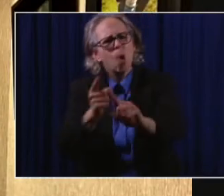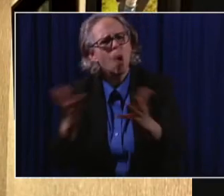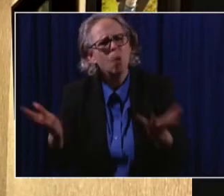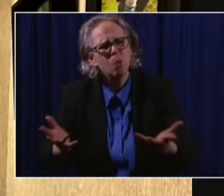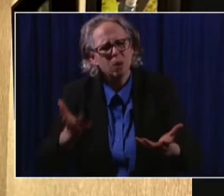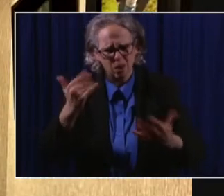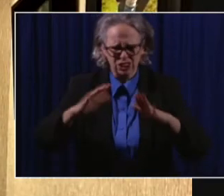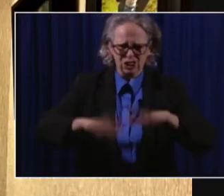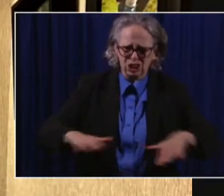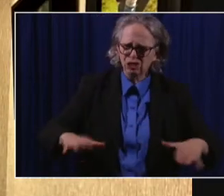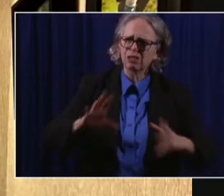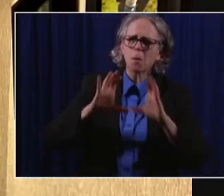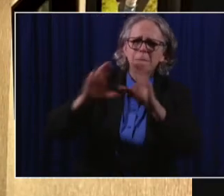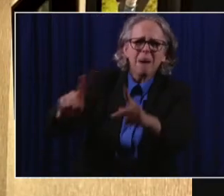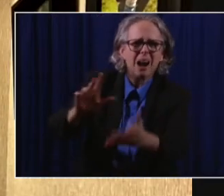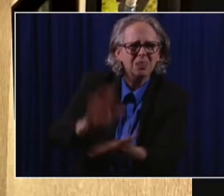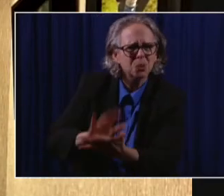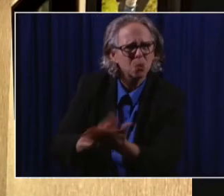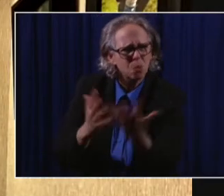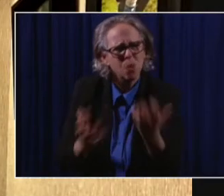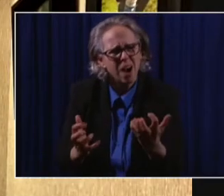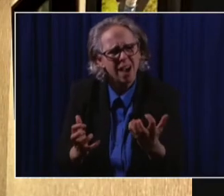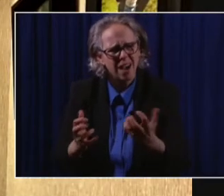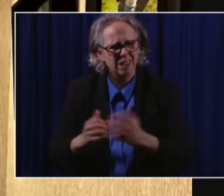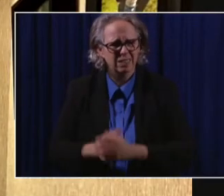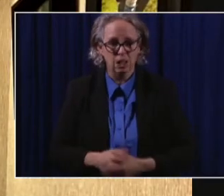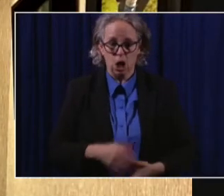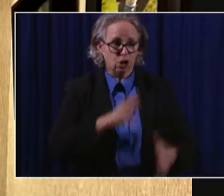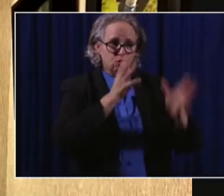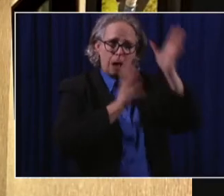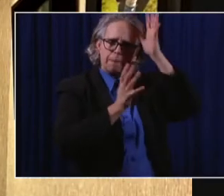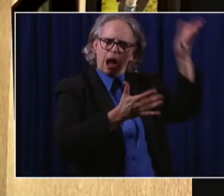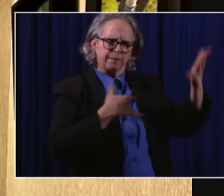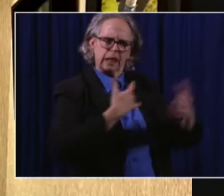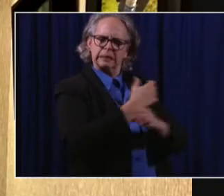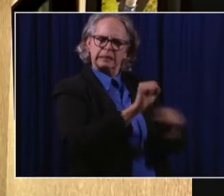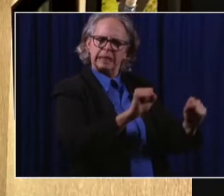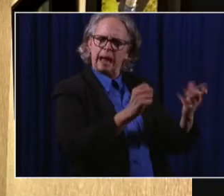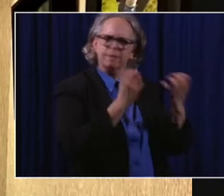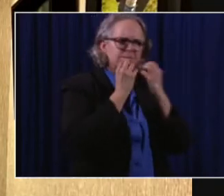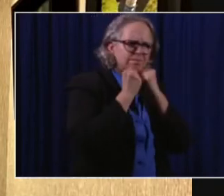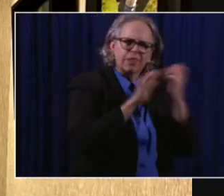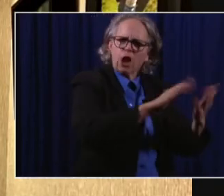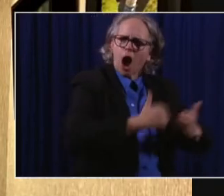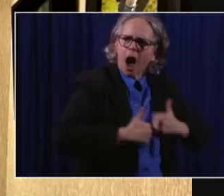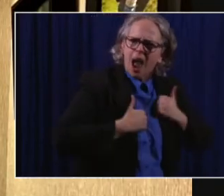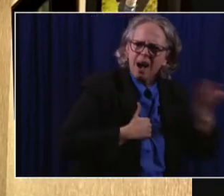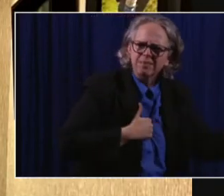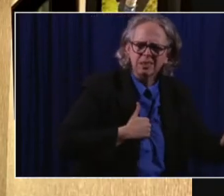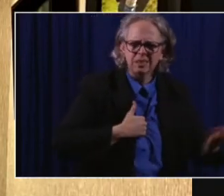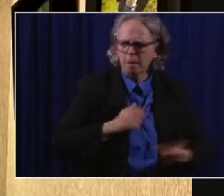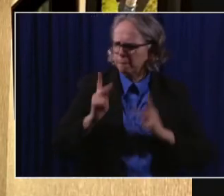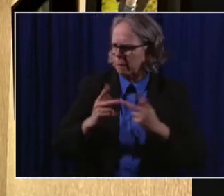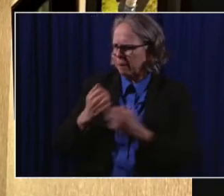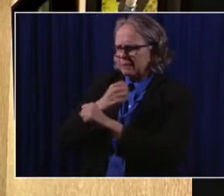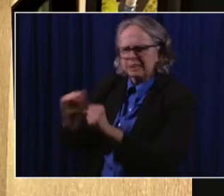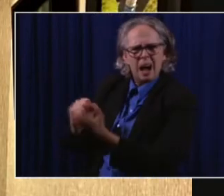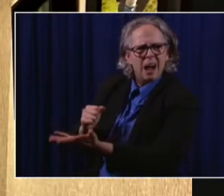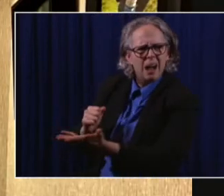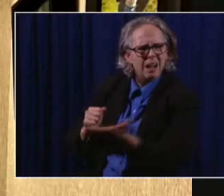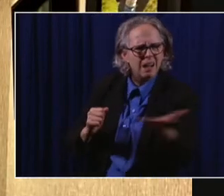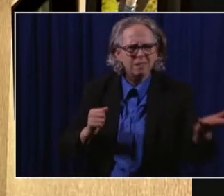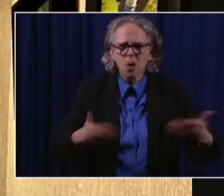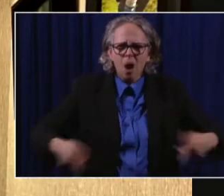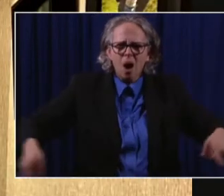school. And our grandparents can stay safe, and our relatives can stay safe. And so we're all in this together.